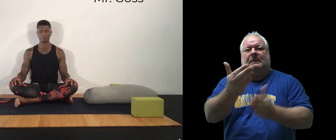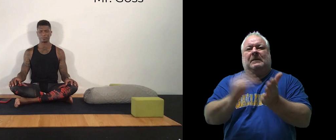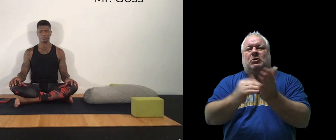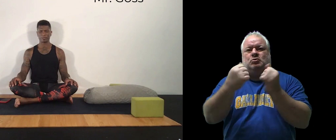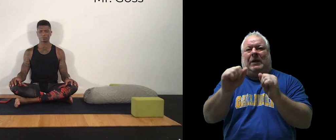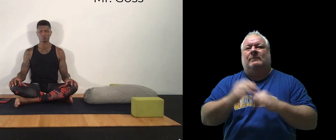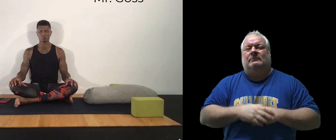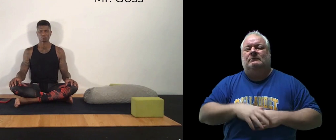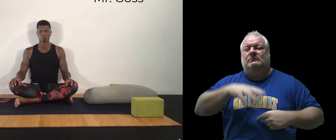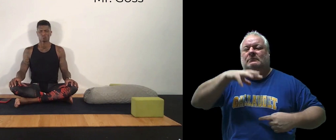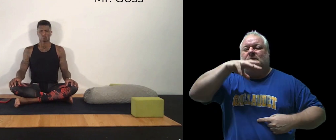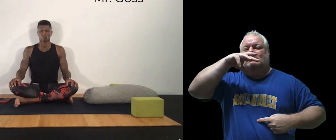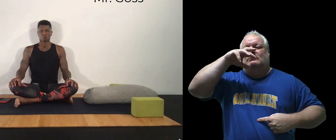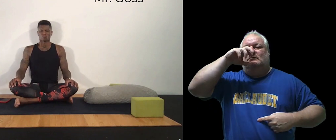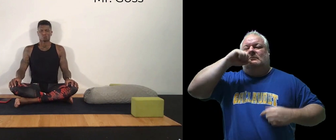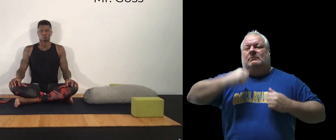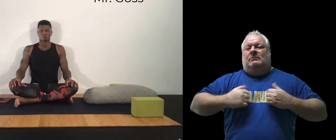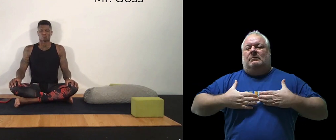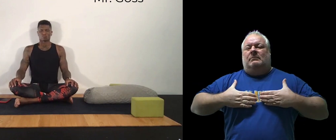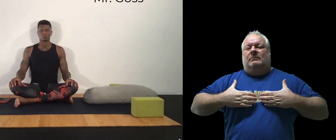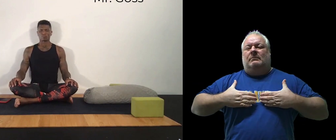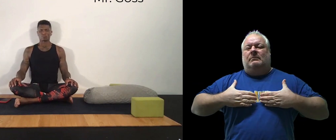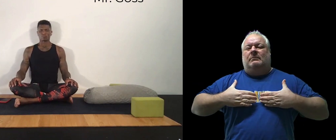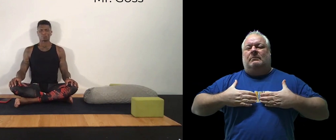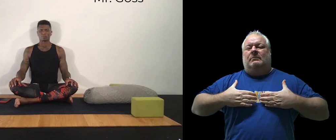Let's do it one more time. Deep breath in.